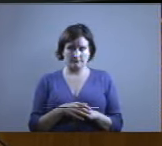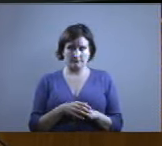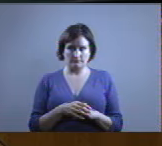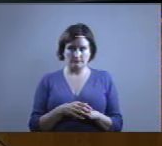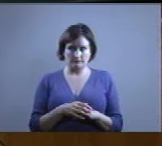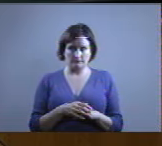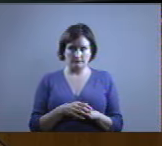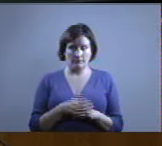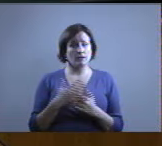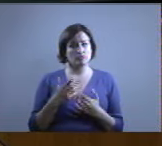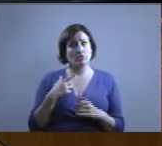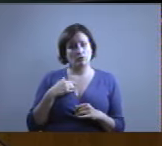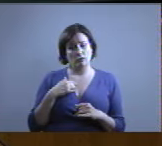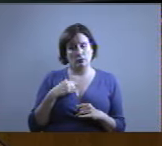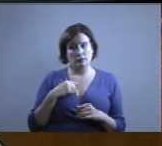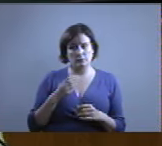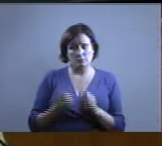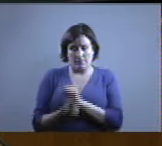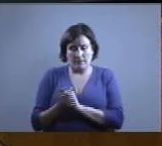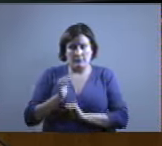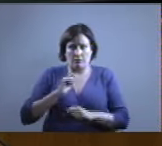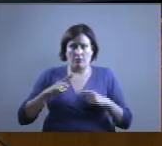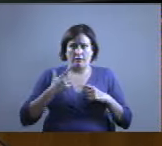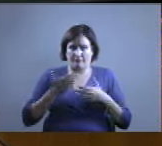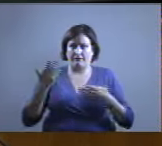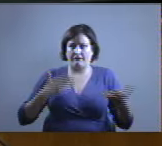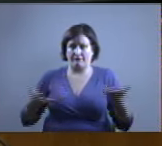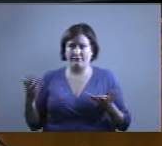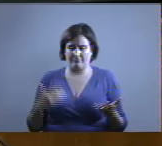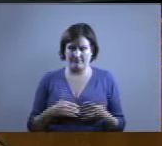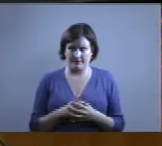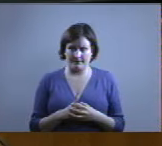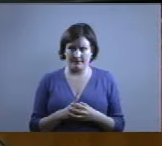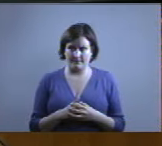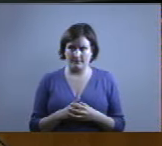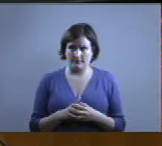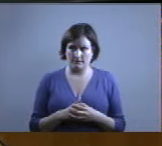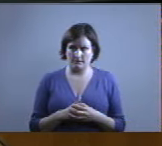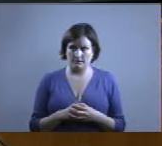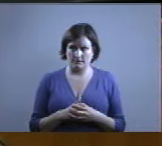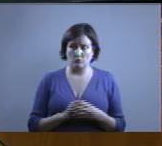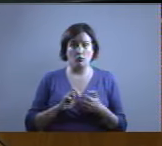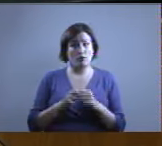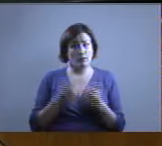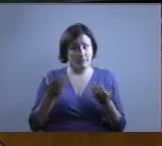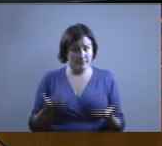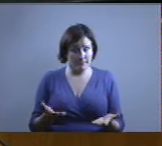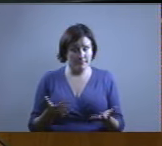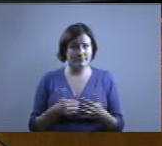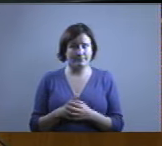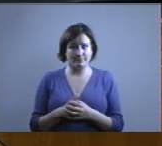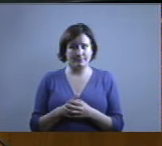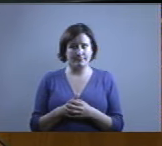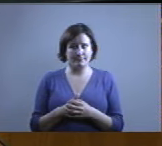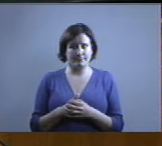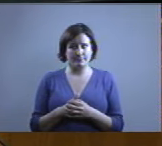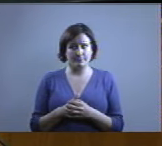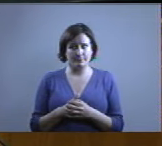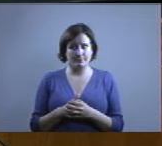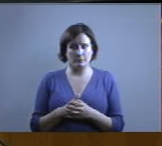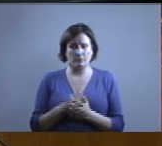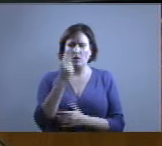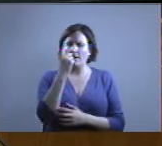many facets of our lives. The trouble with this sorry state of affairs is that one day people